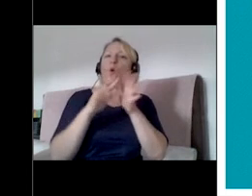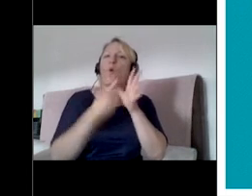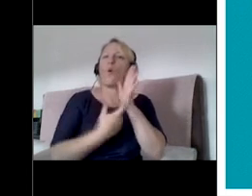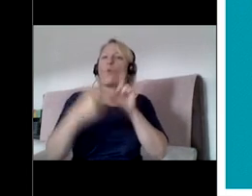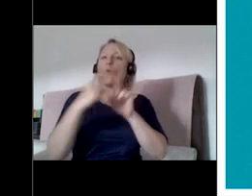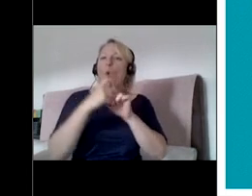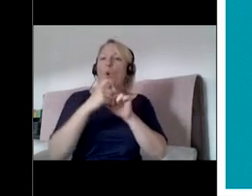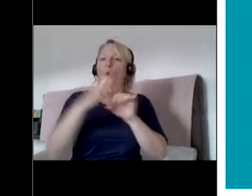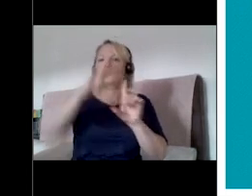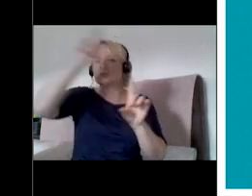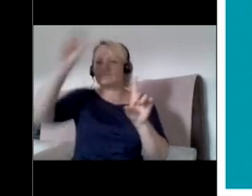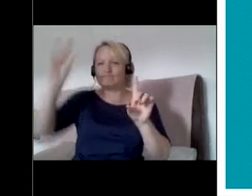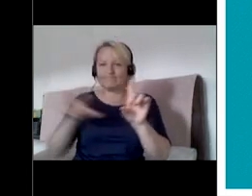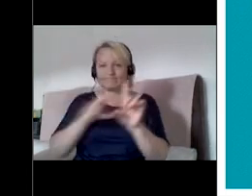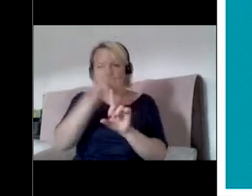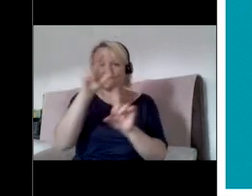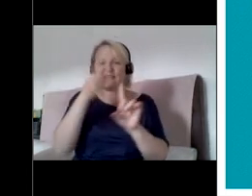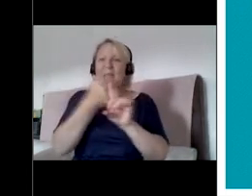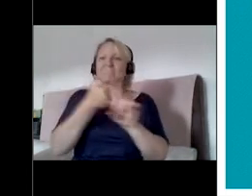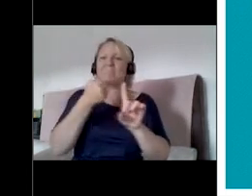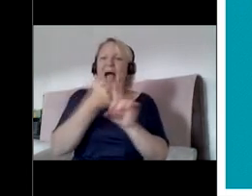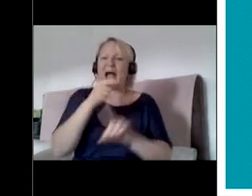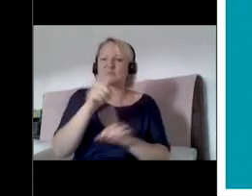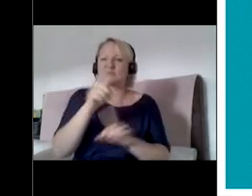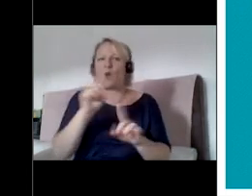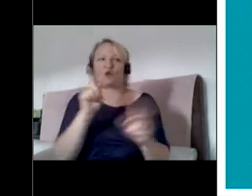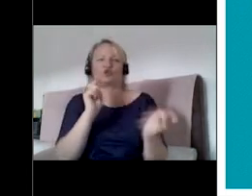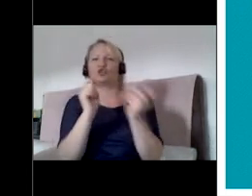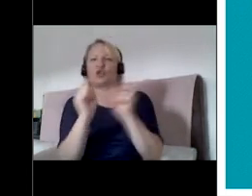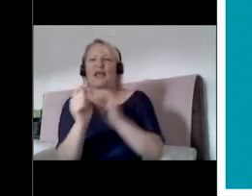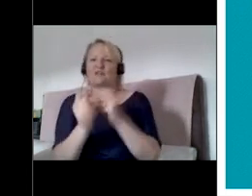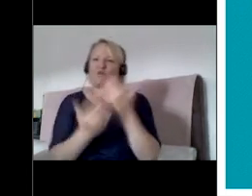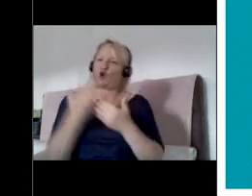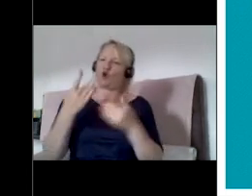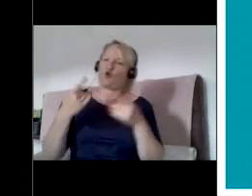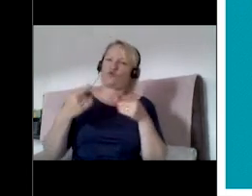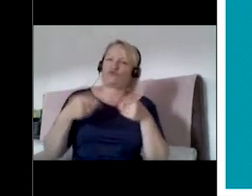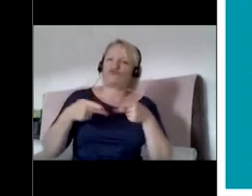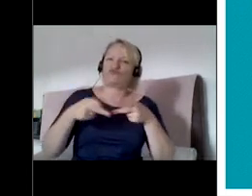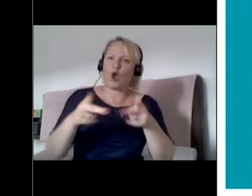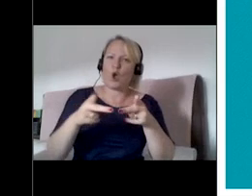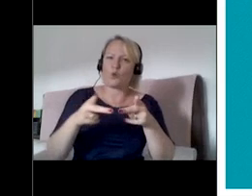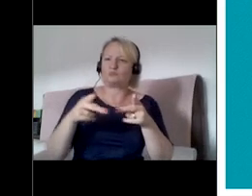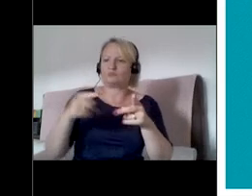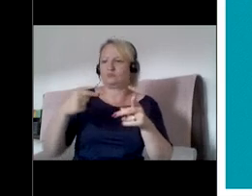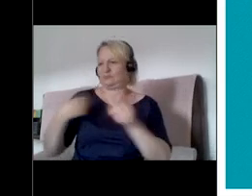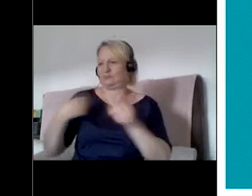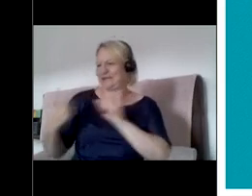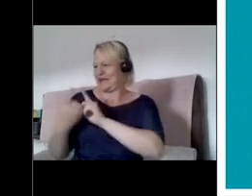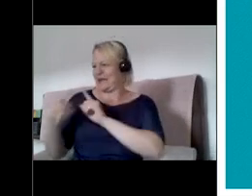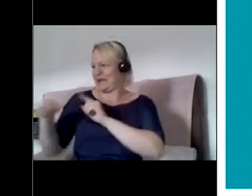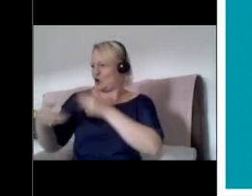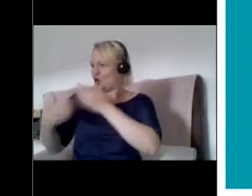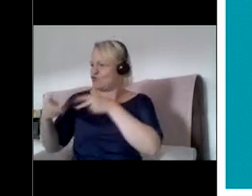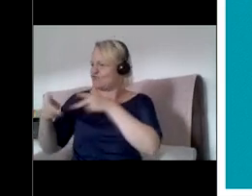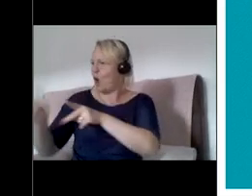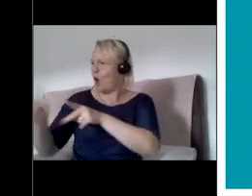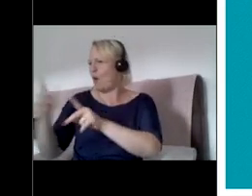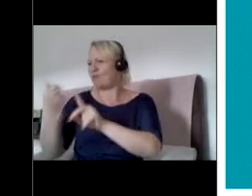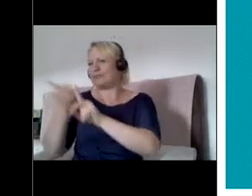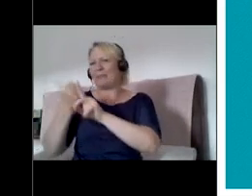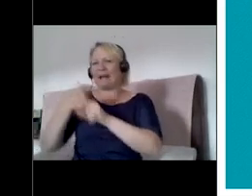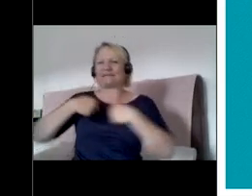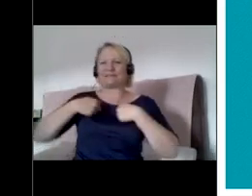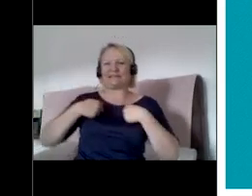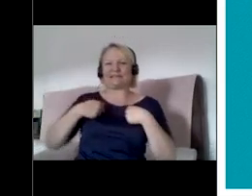lot more detail about the changes and impacts the new road may have near you during its construction and operation. This covers